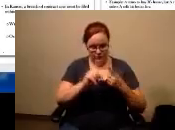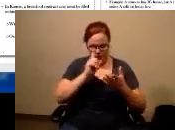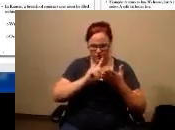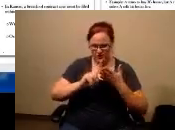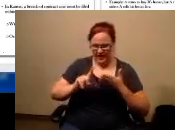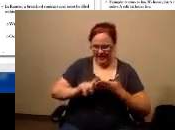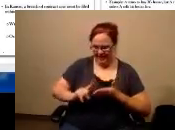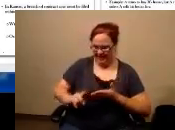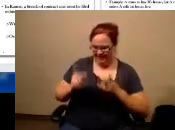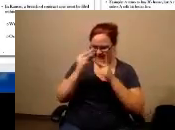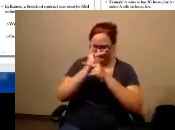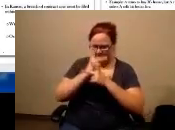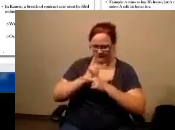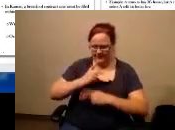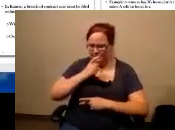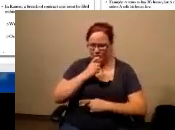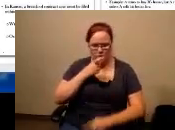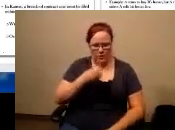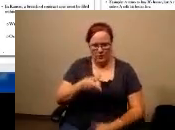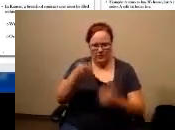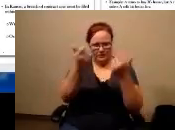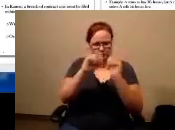this